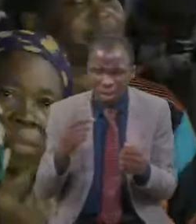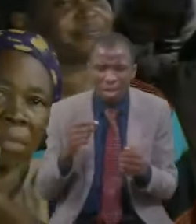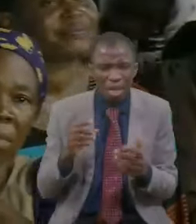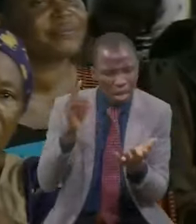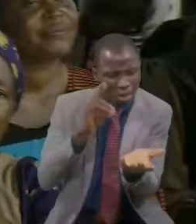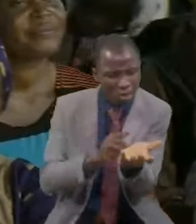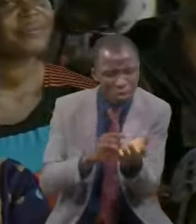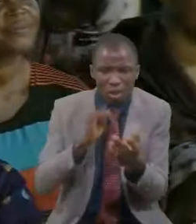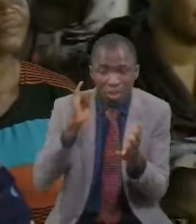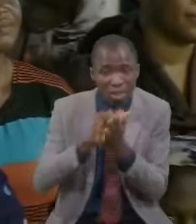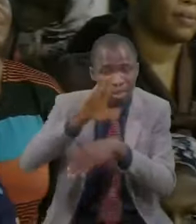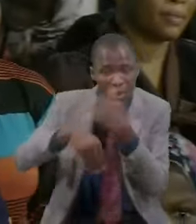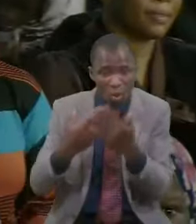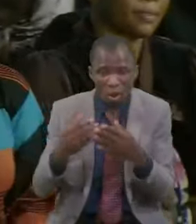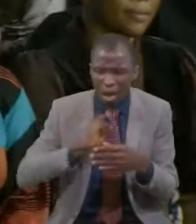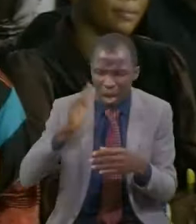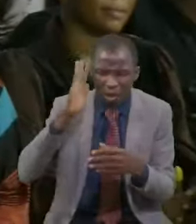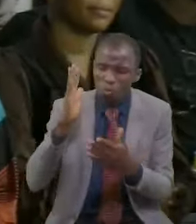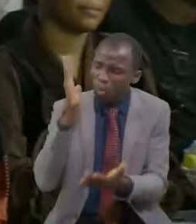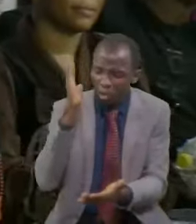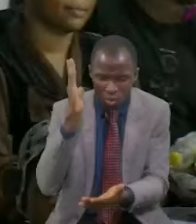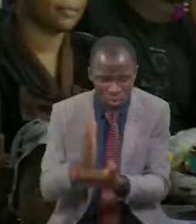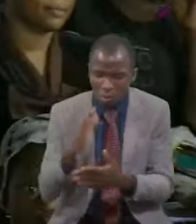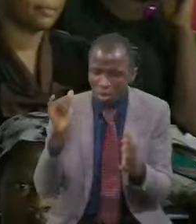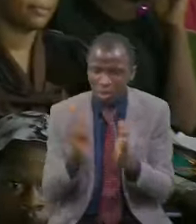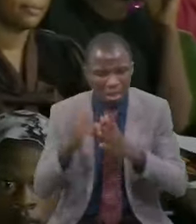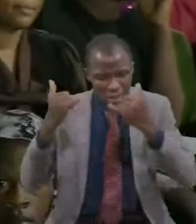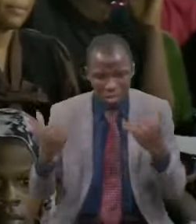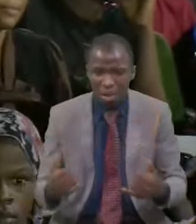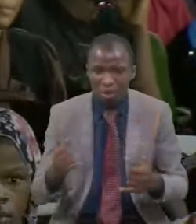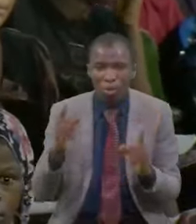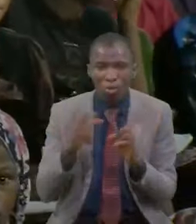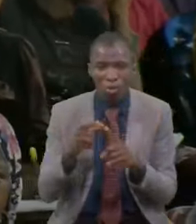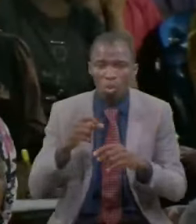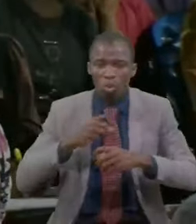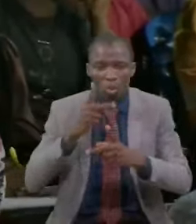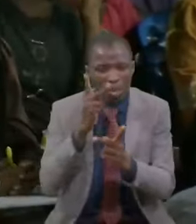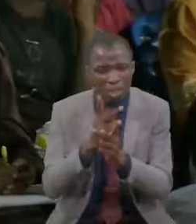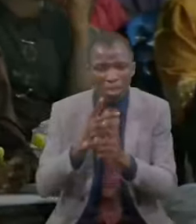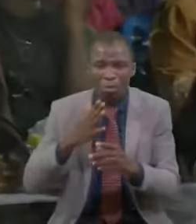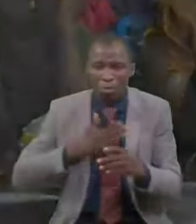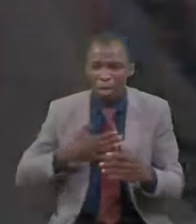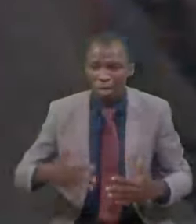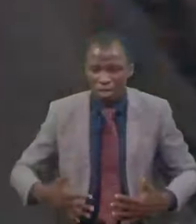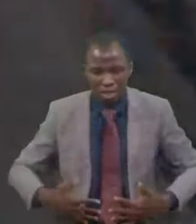that aside immediately now to preserve my life. And God is saying for you